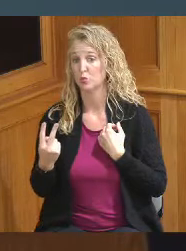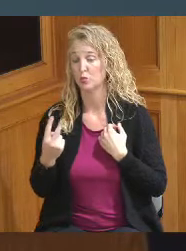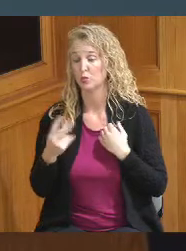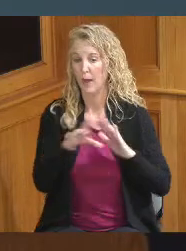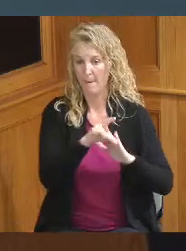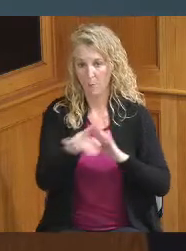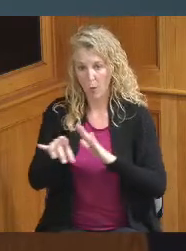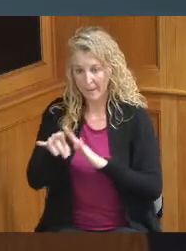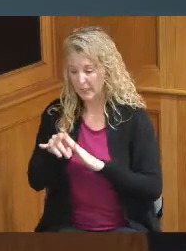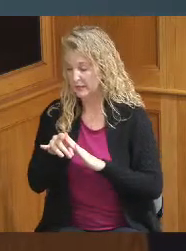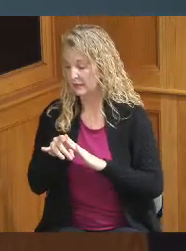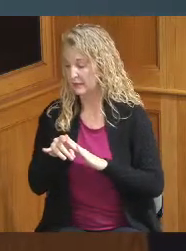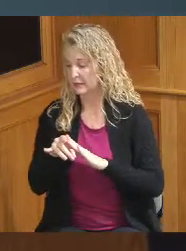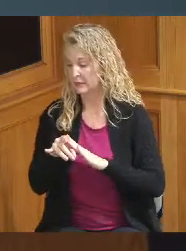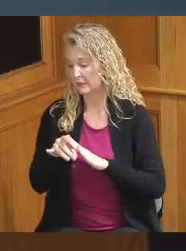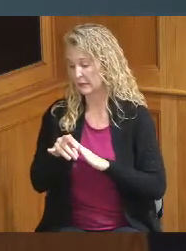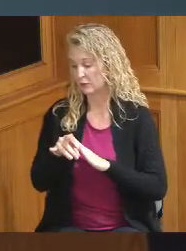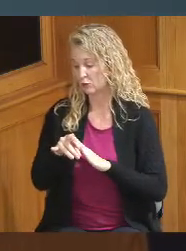appointments